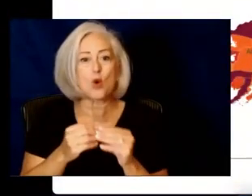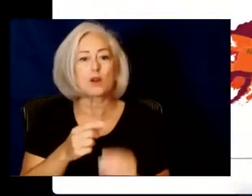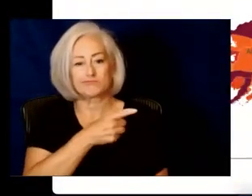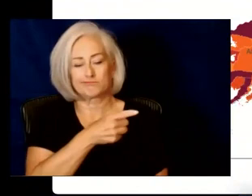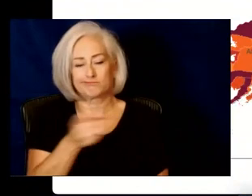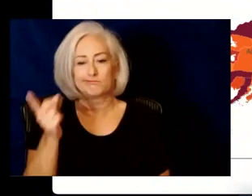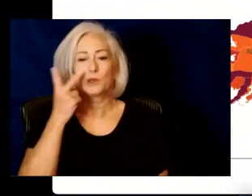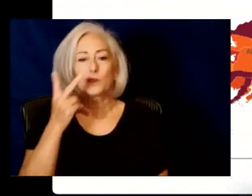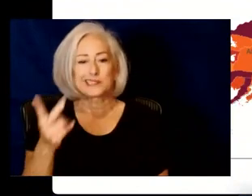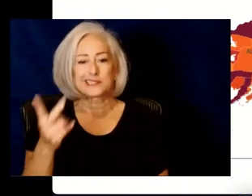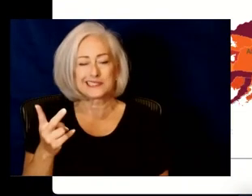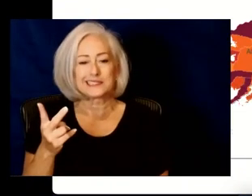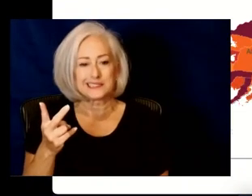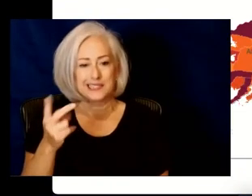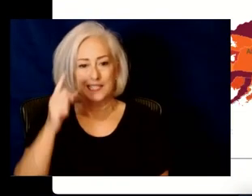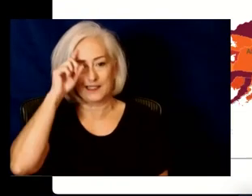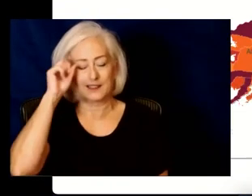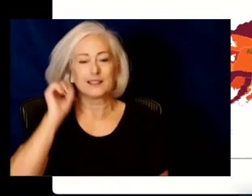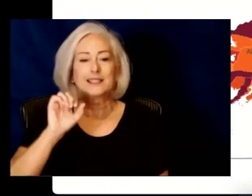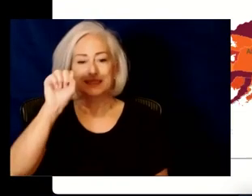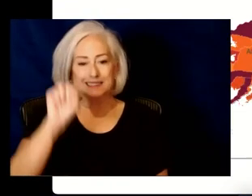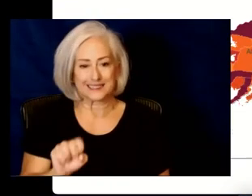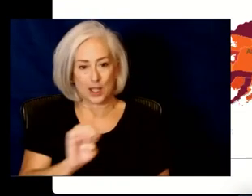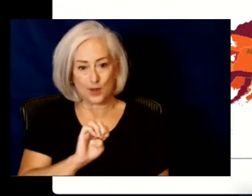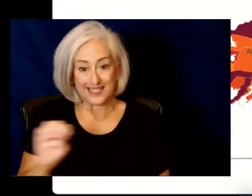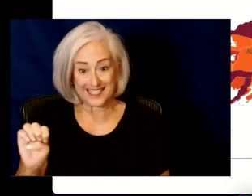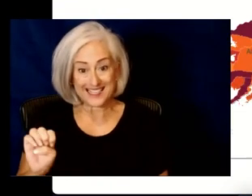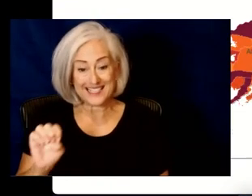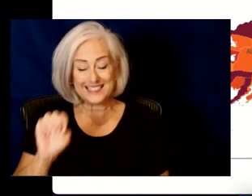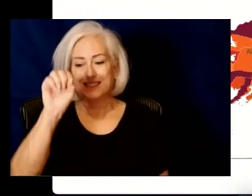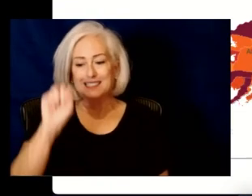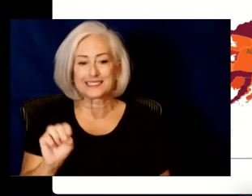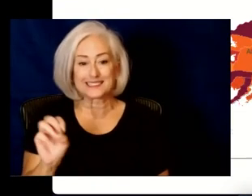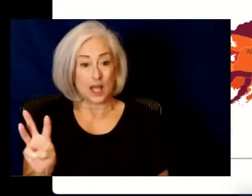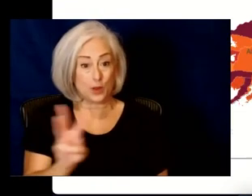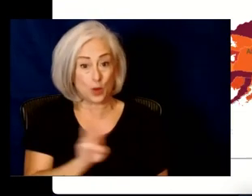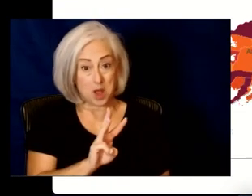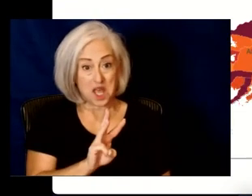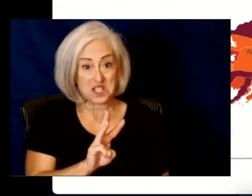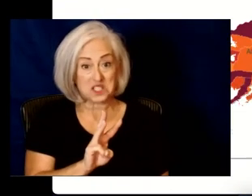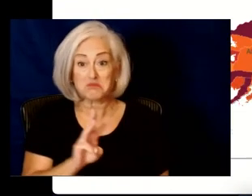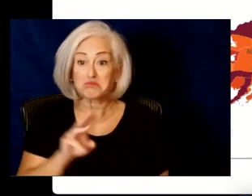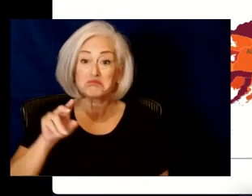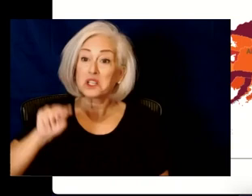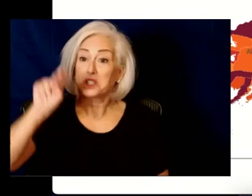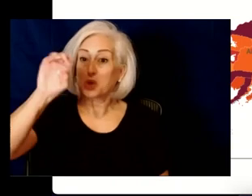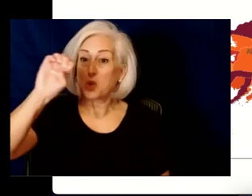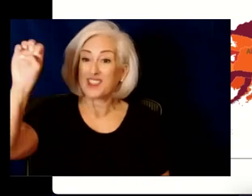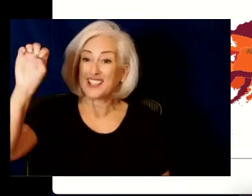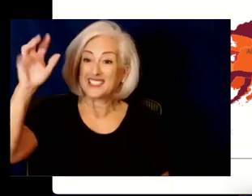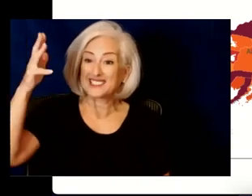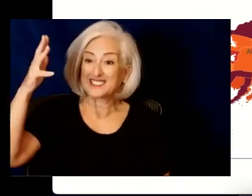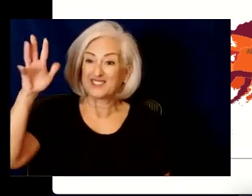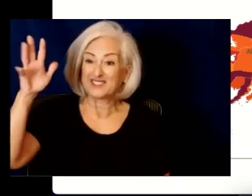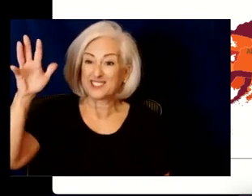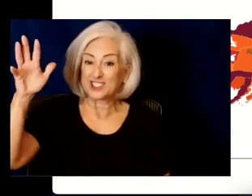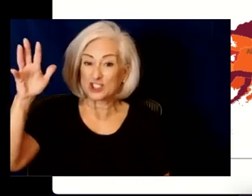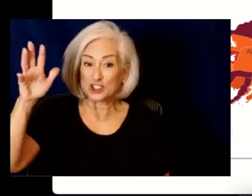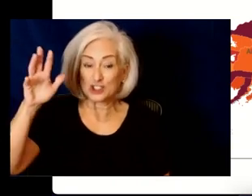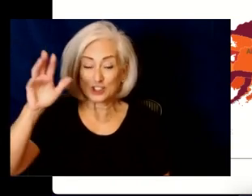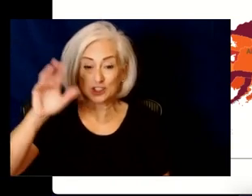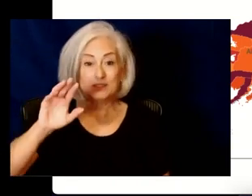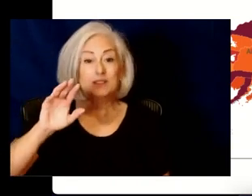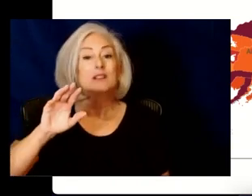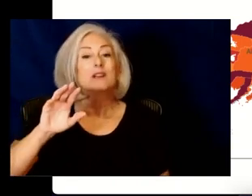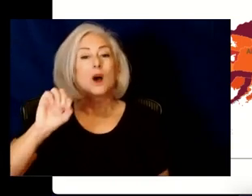it again in the Southeast, the Southwest, not so much the Northeast. I think they've had there, but it's in the Midwest and the Ohio Valley